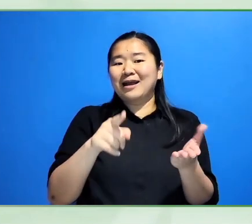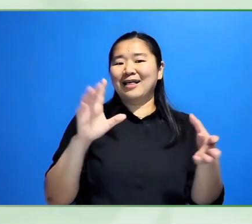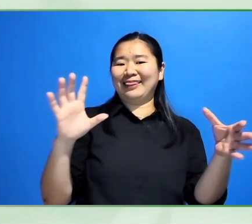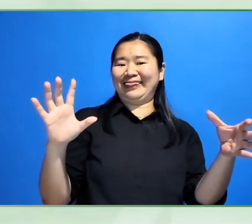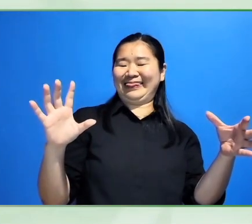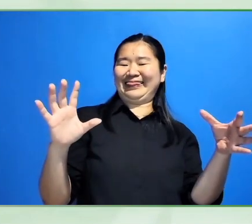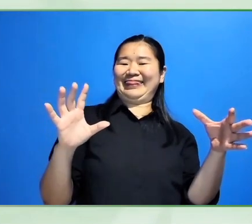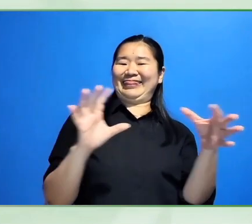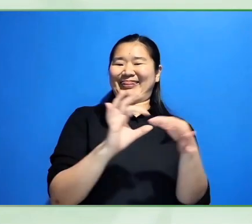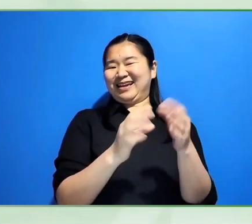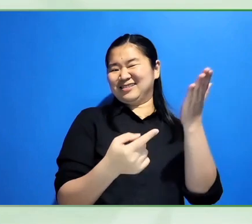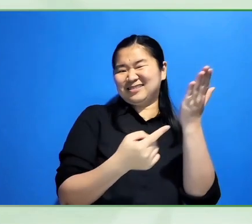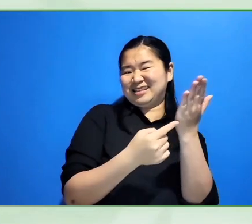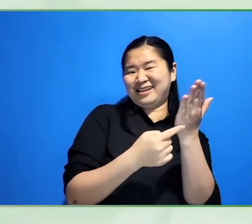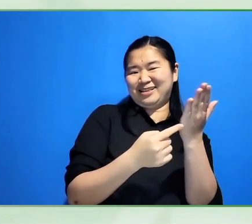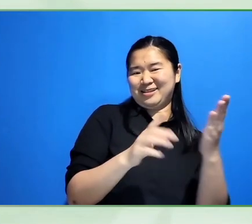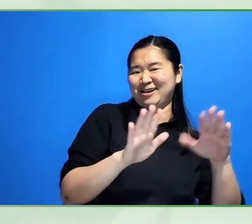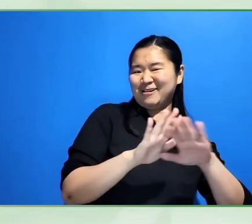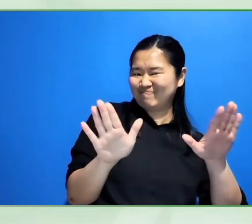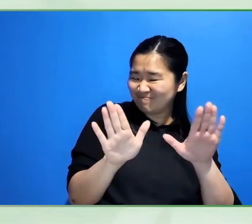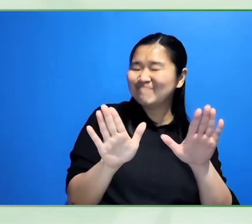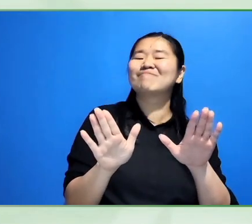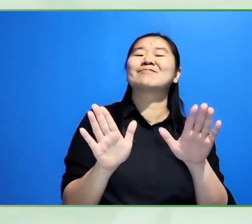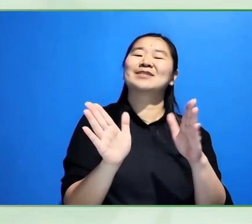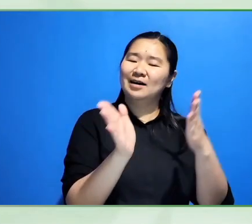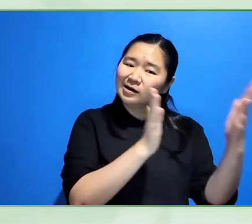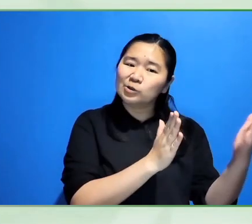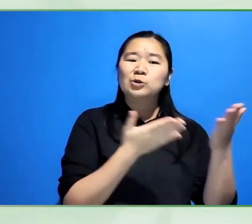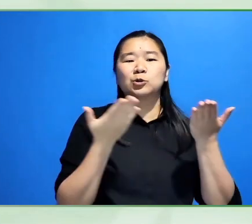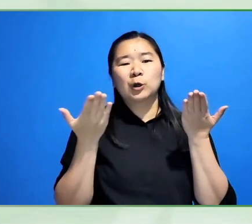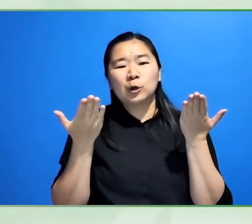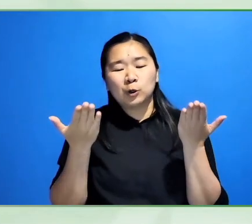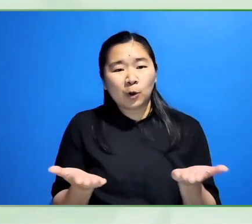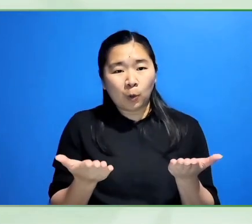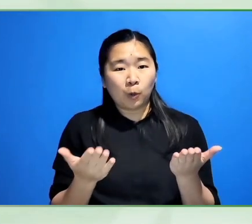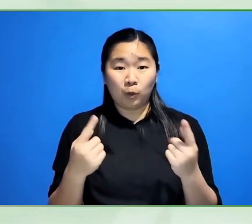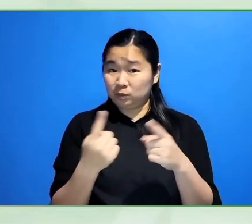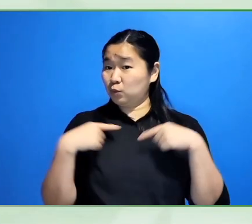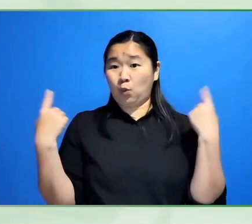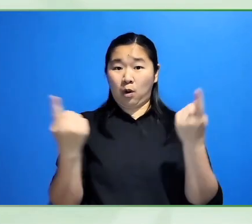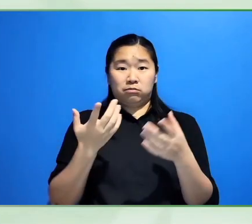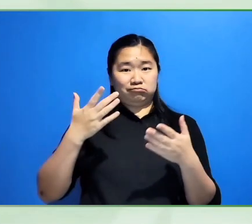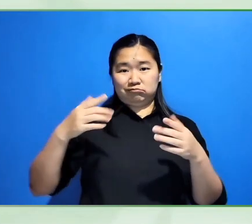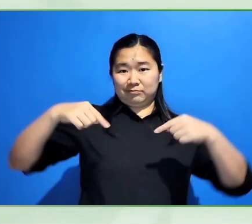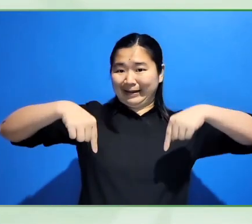Libya, so they didn't come to Tunisia. They were children, they needed to come with parents, so it was very costly for them, even more than the prosthetic